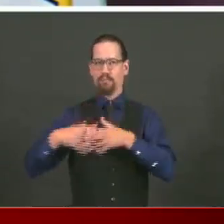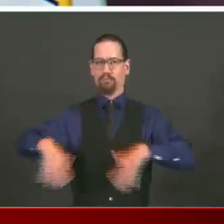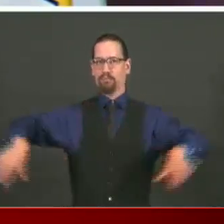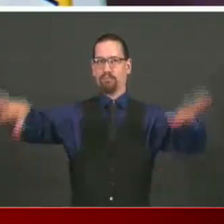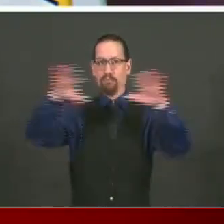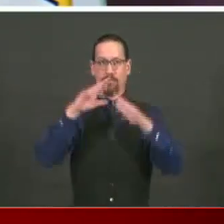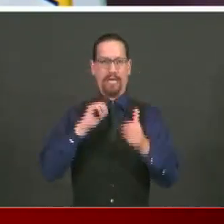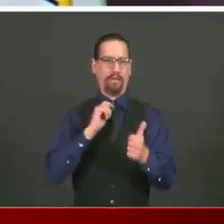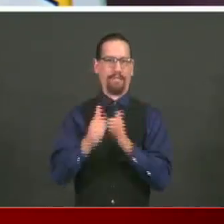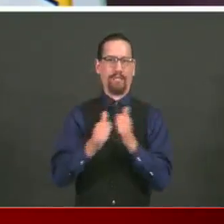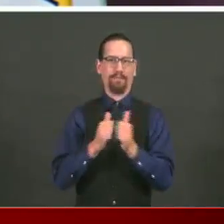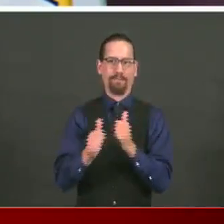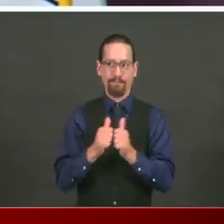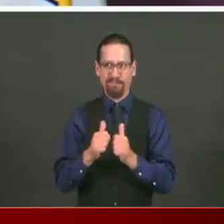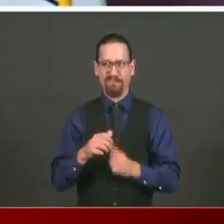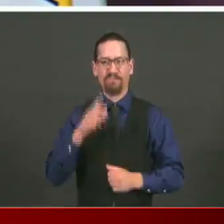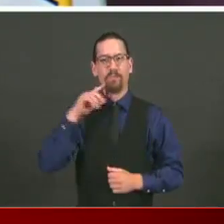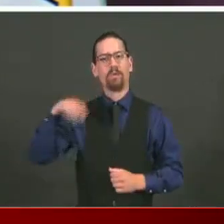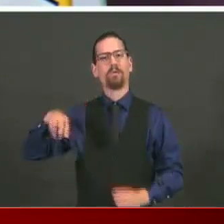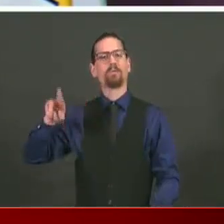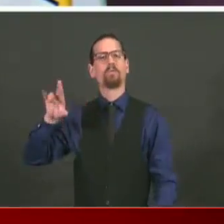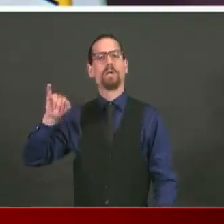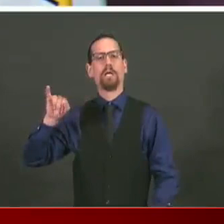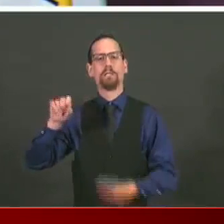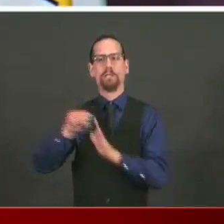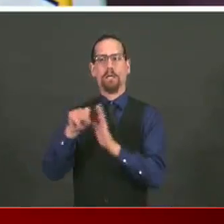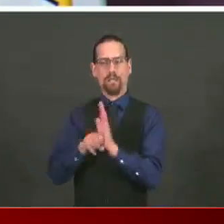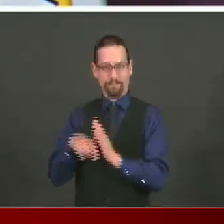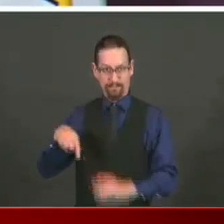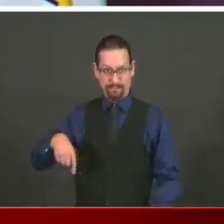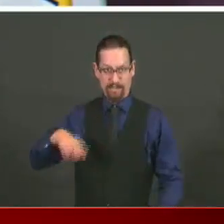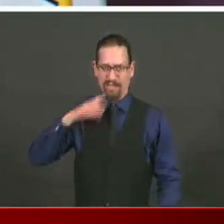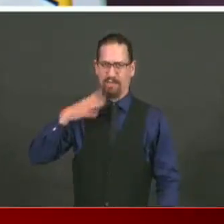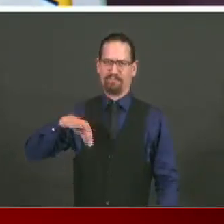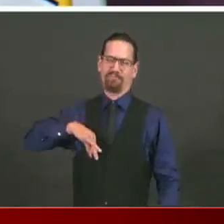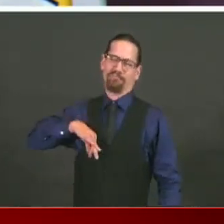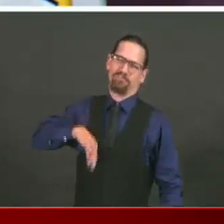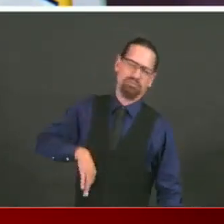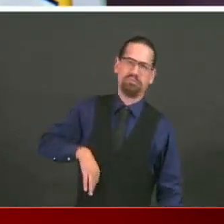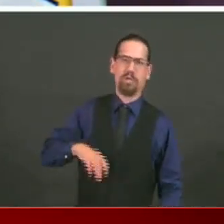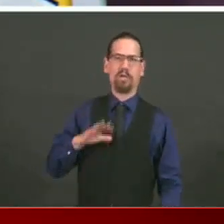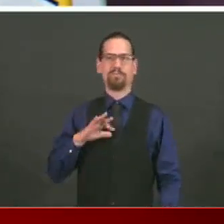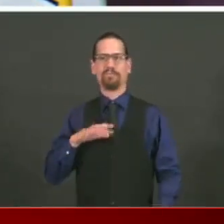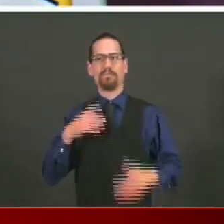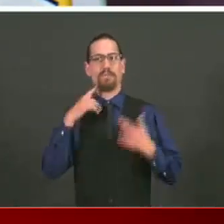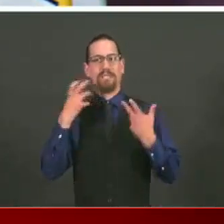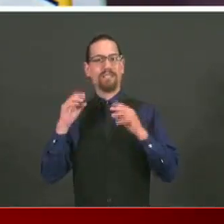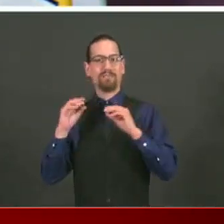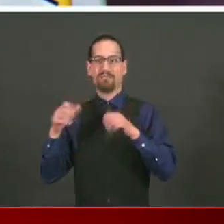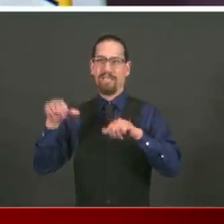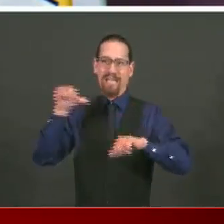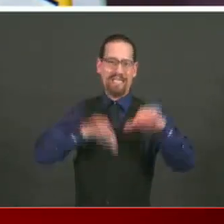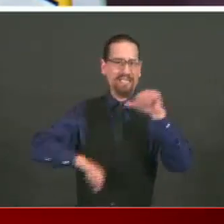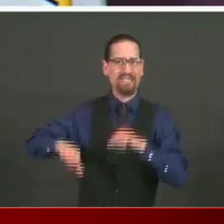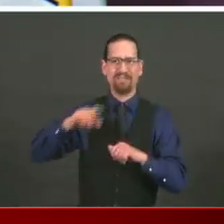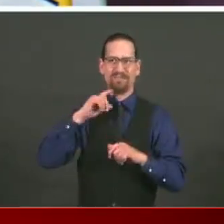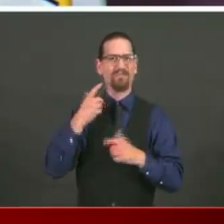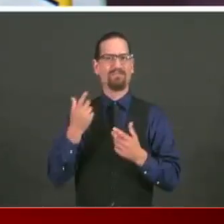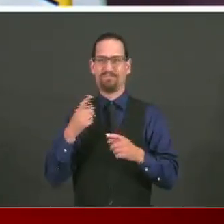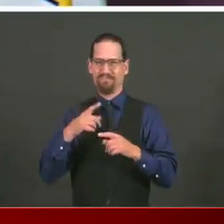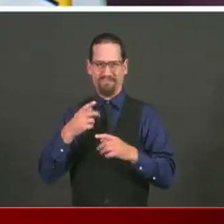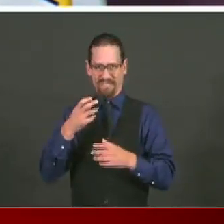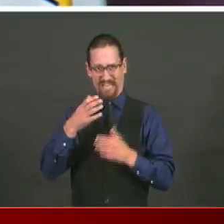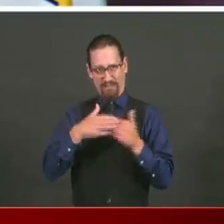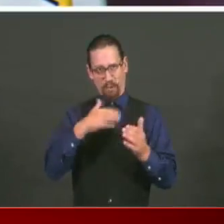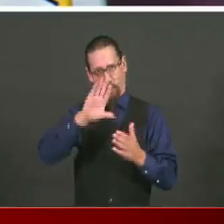I think Rhode Island's at an advantage in that respect. We teach computer science in every grade, in every public school. We do